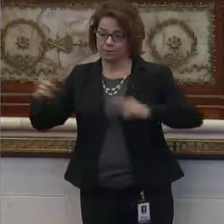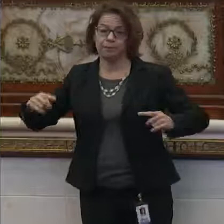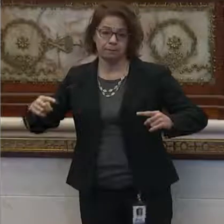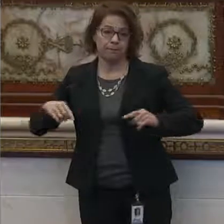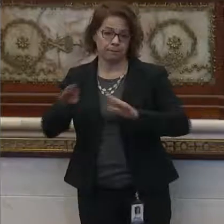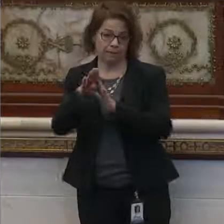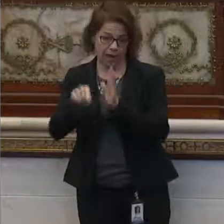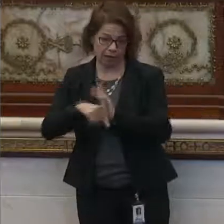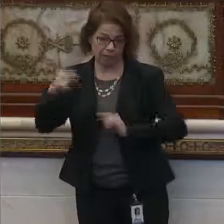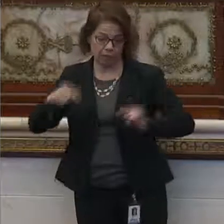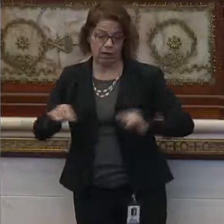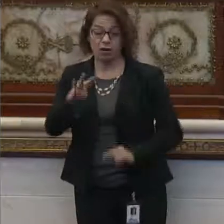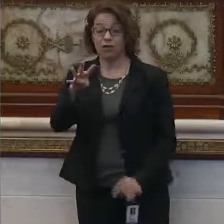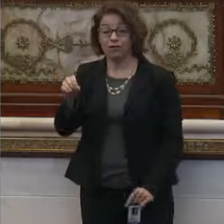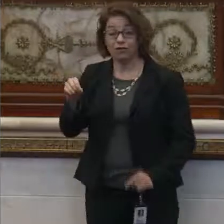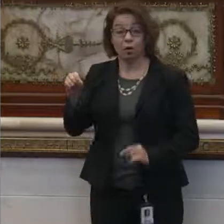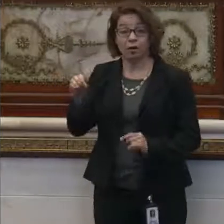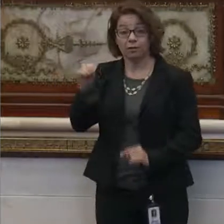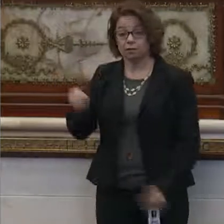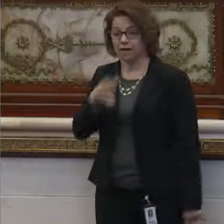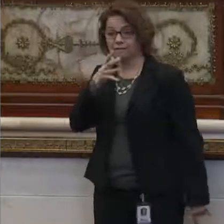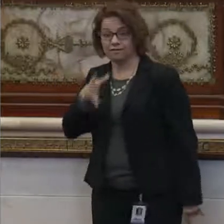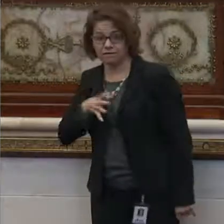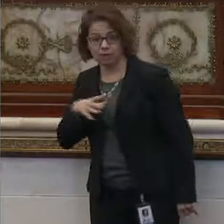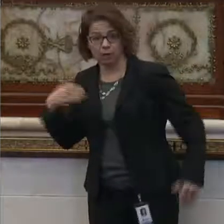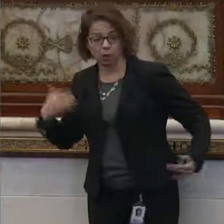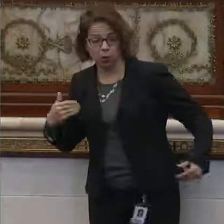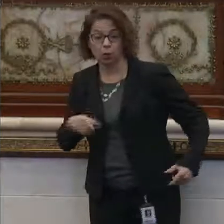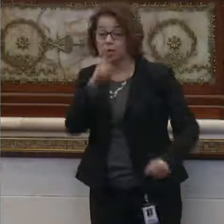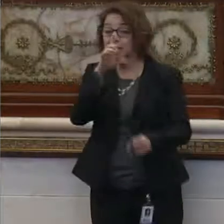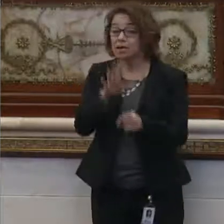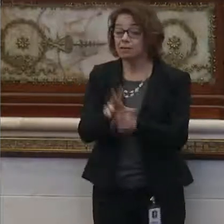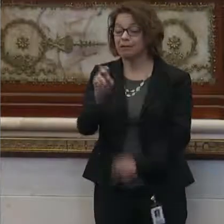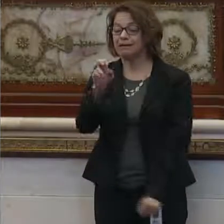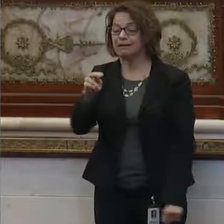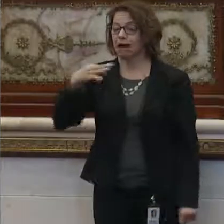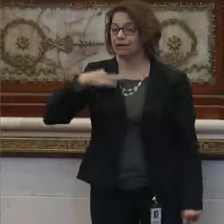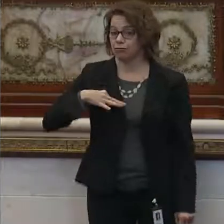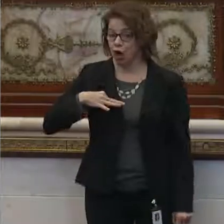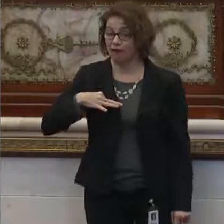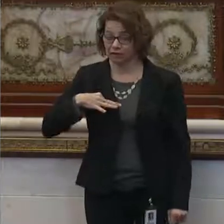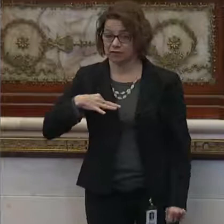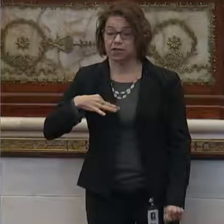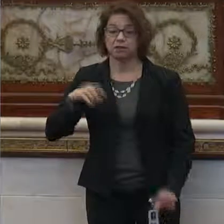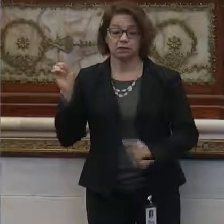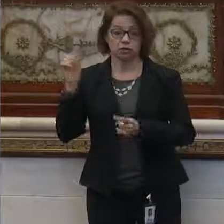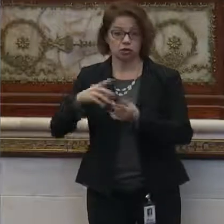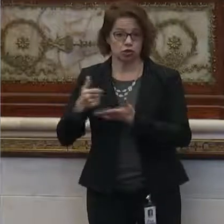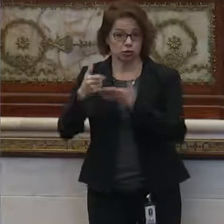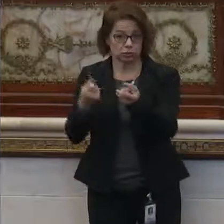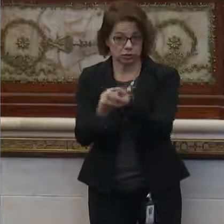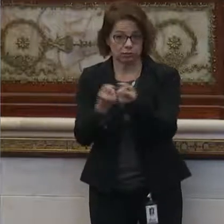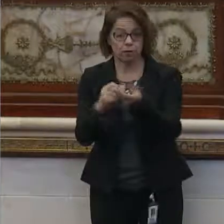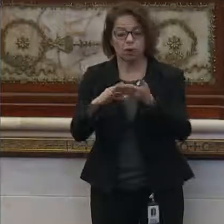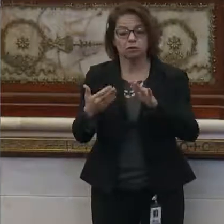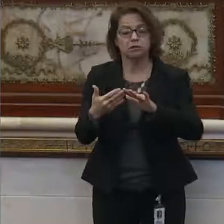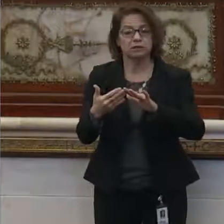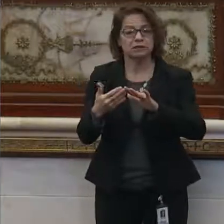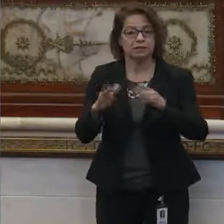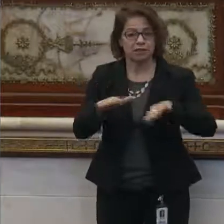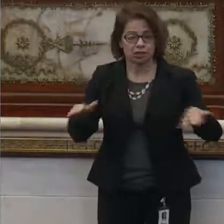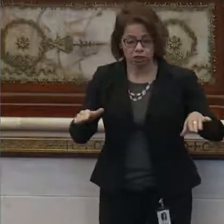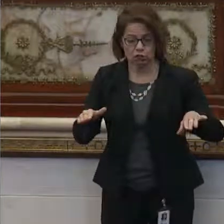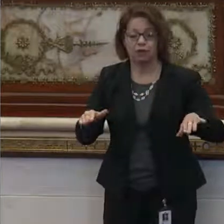and 40% are female. Firstee's commitment as a nonprofit organization to the city's children and its ability to fundraise